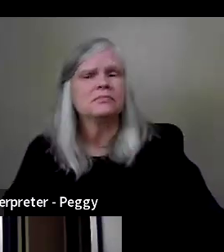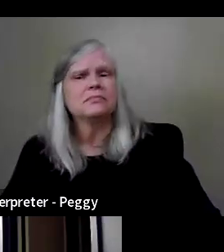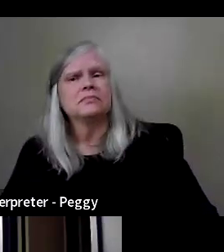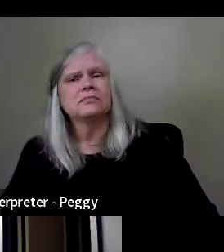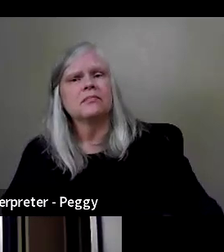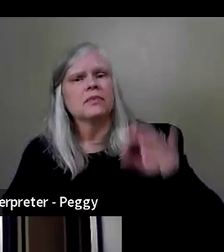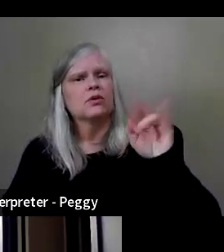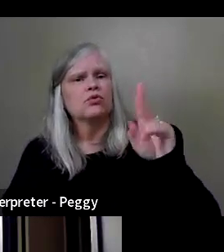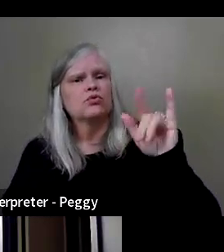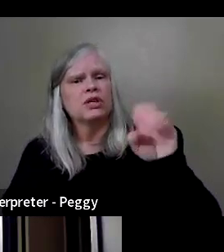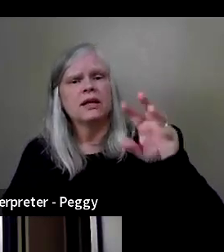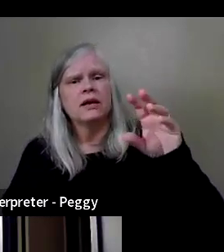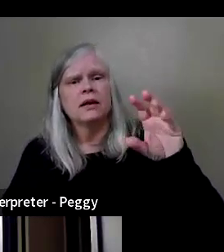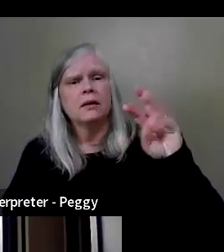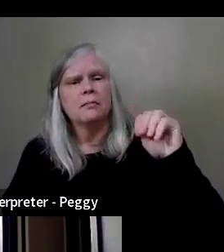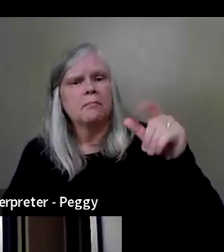Megan, just in the chat,